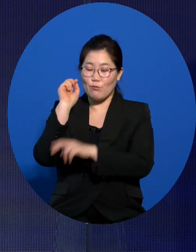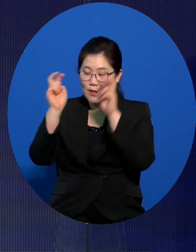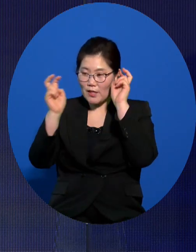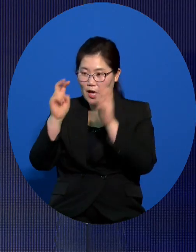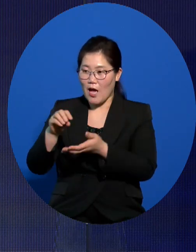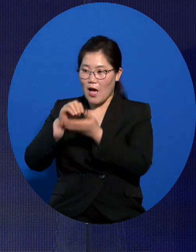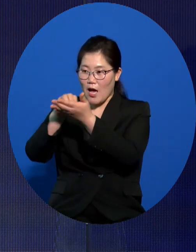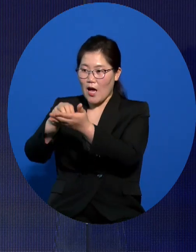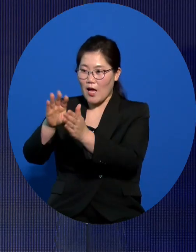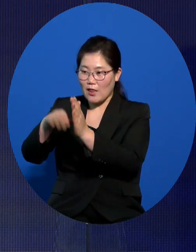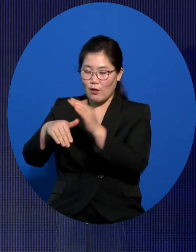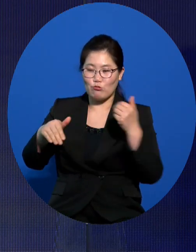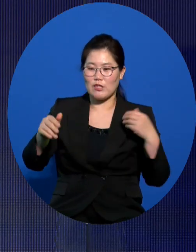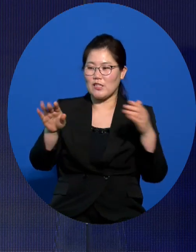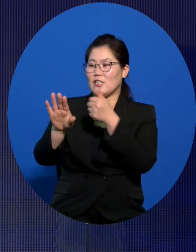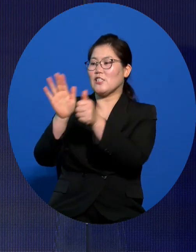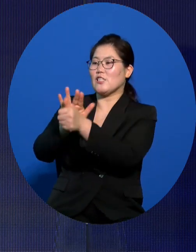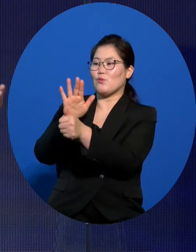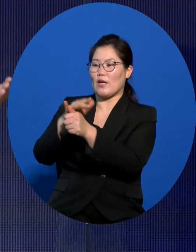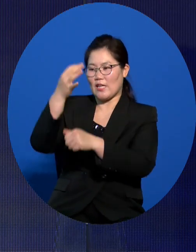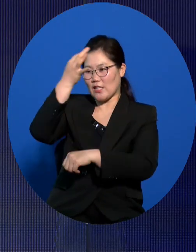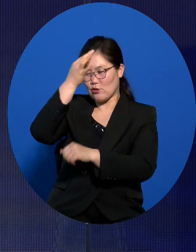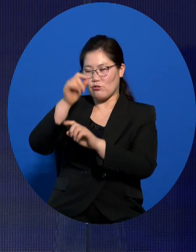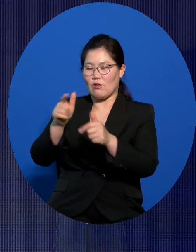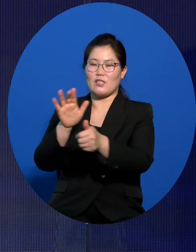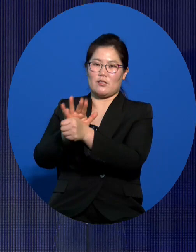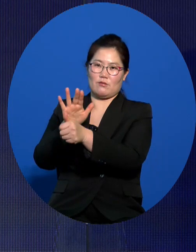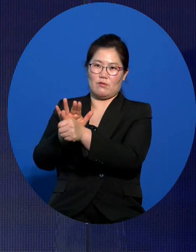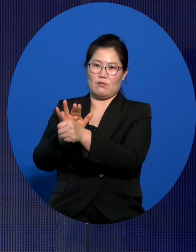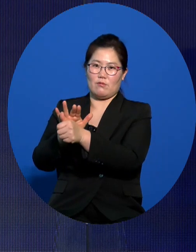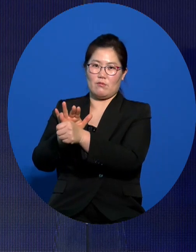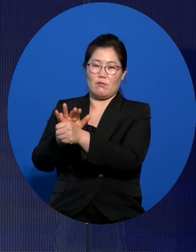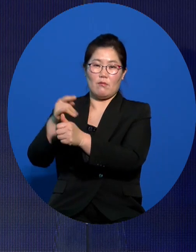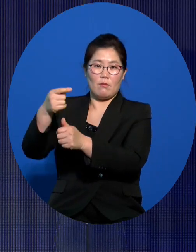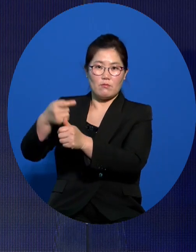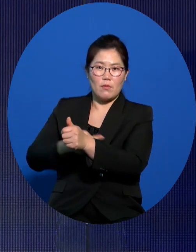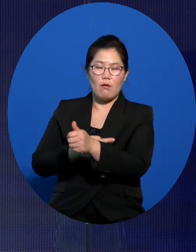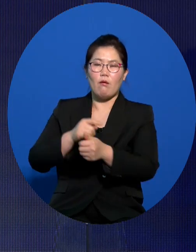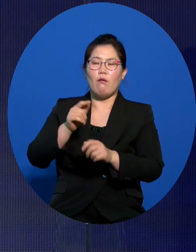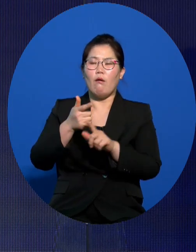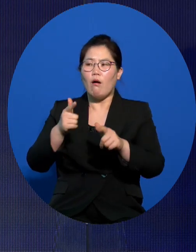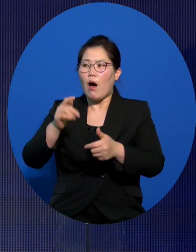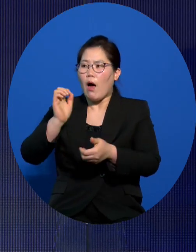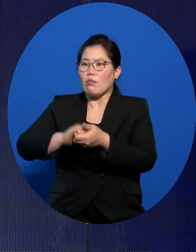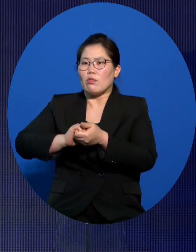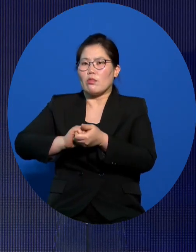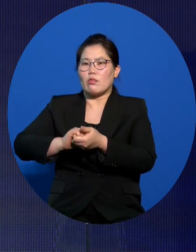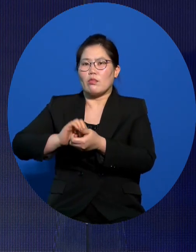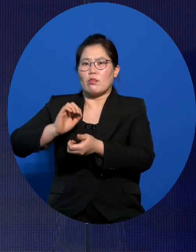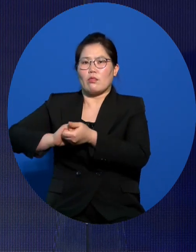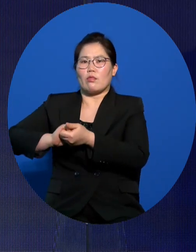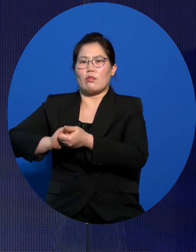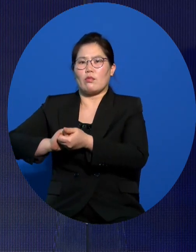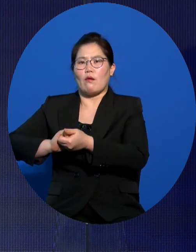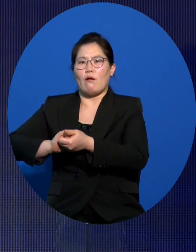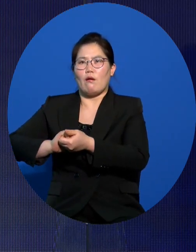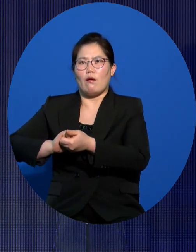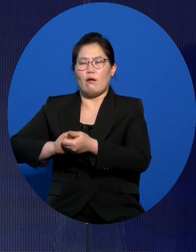we found employment at a taxi company, and we would utilize the